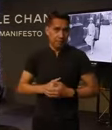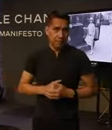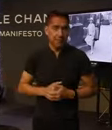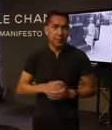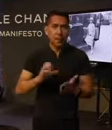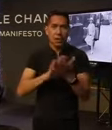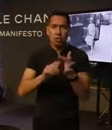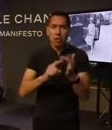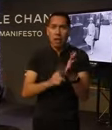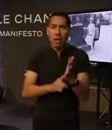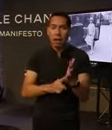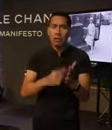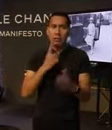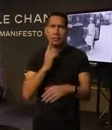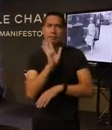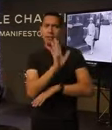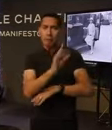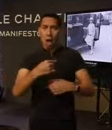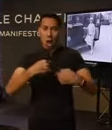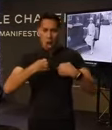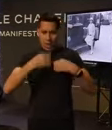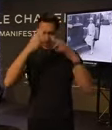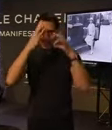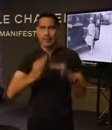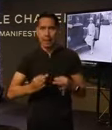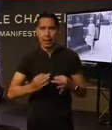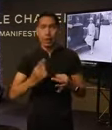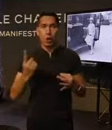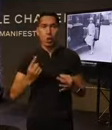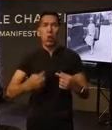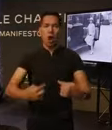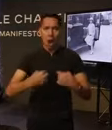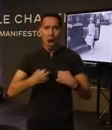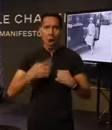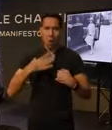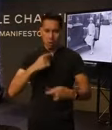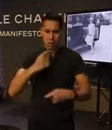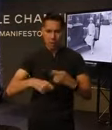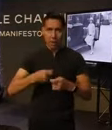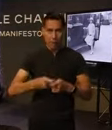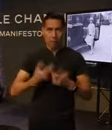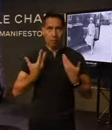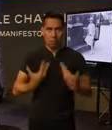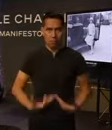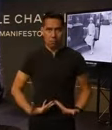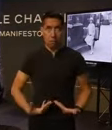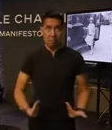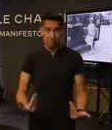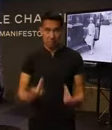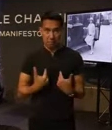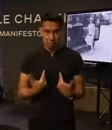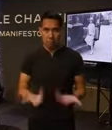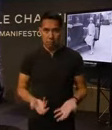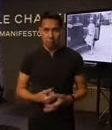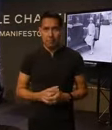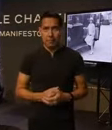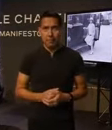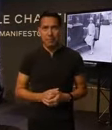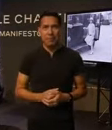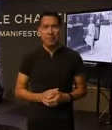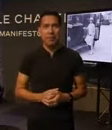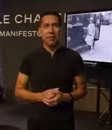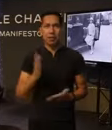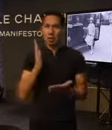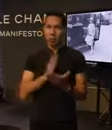Chanel defiantly said, "I decided who I wanted to be, and this is who I am." This